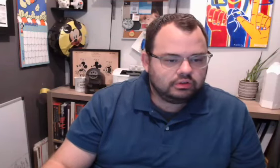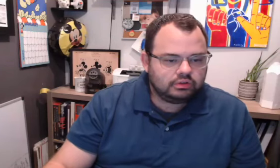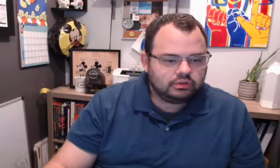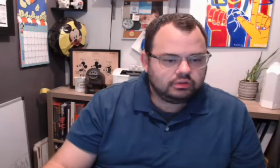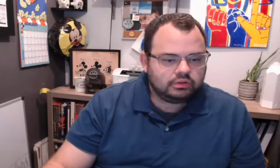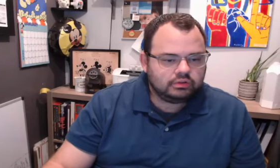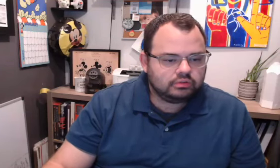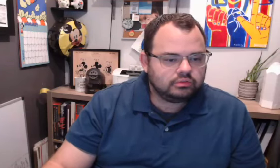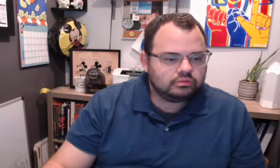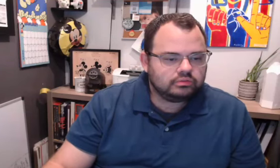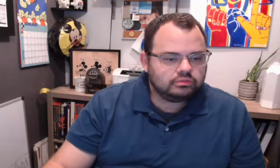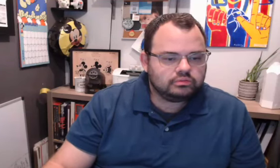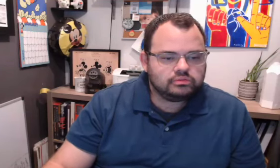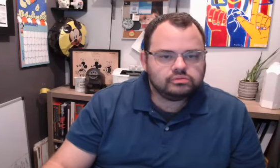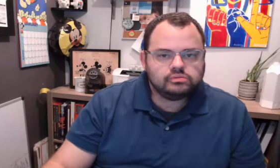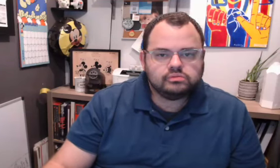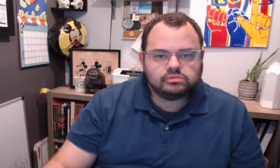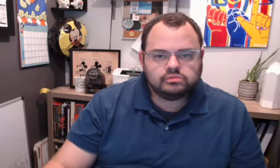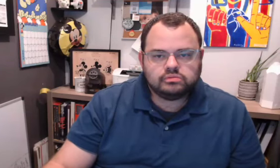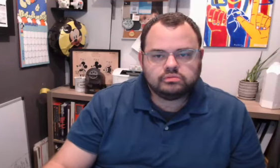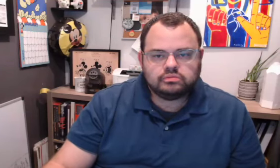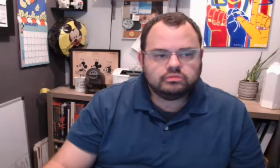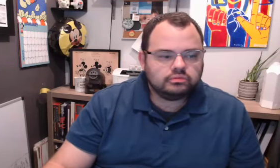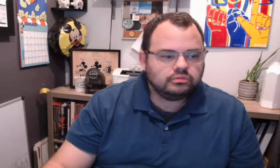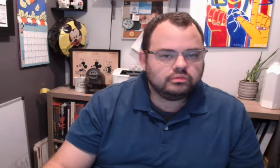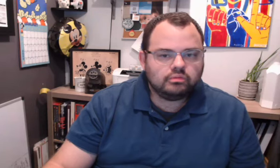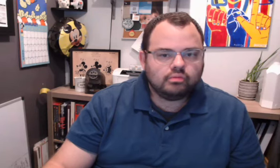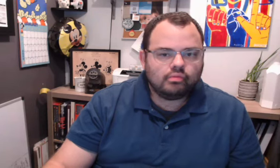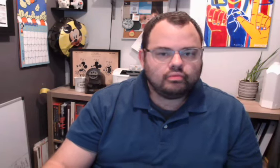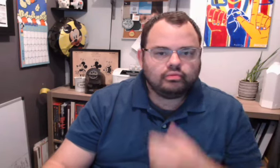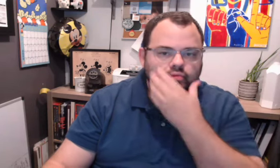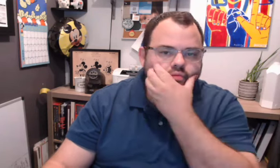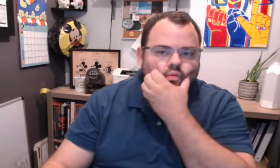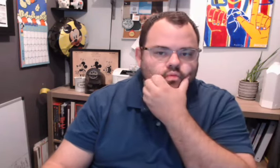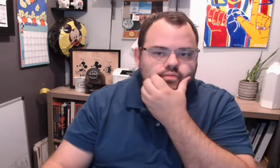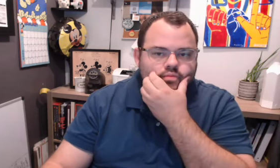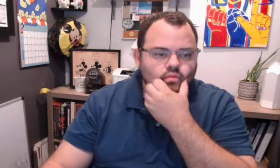So yes, perfect. That's how it would work out. And Joy, if you don't mind switching.